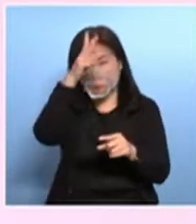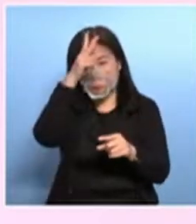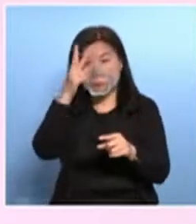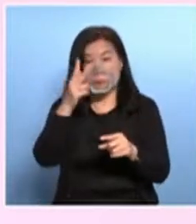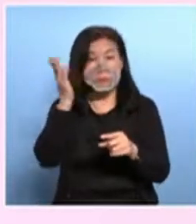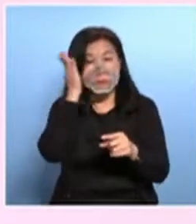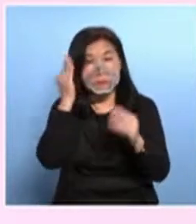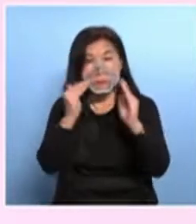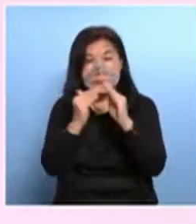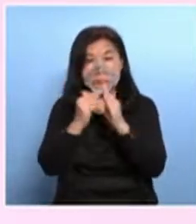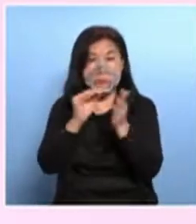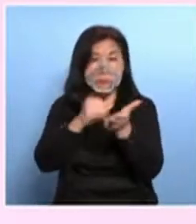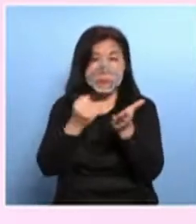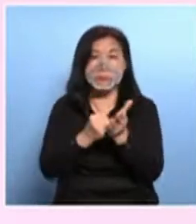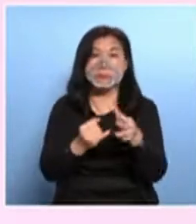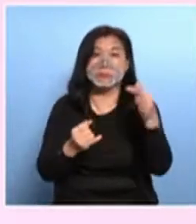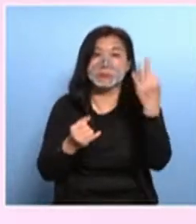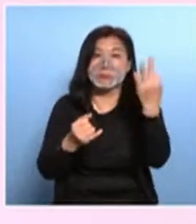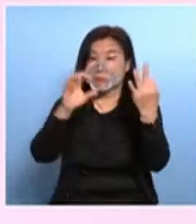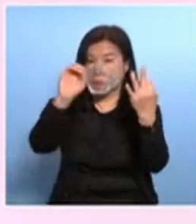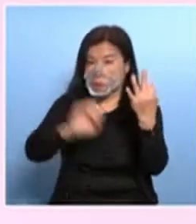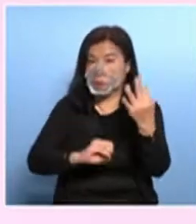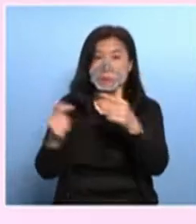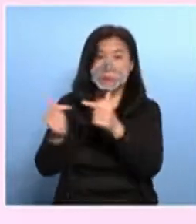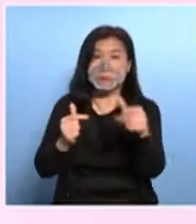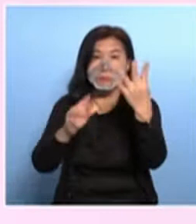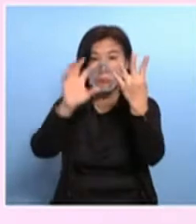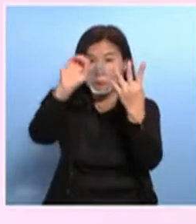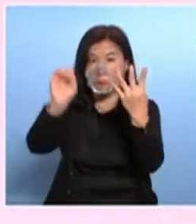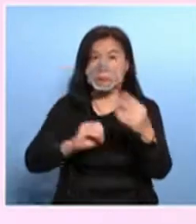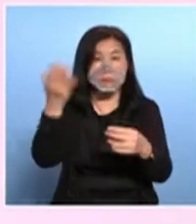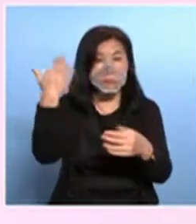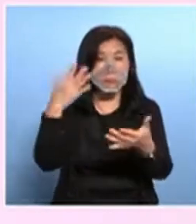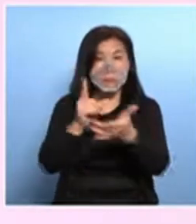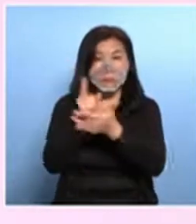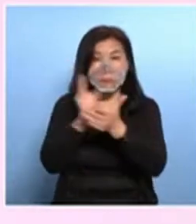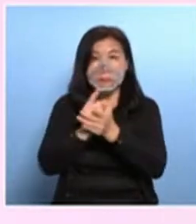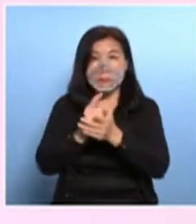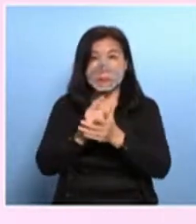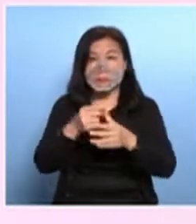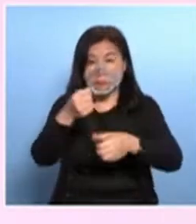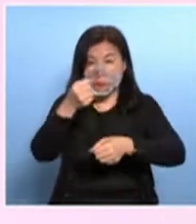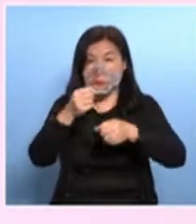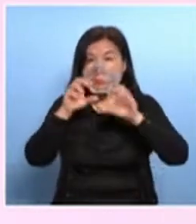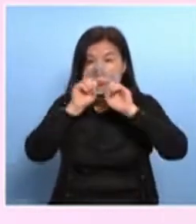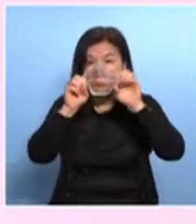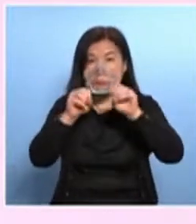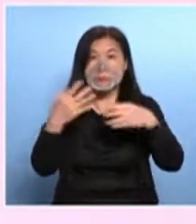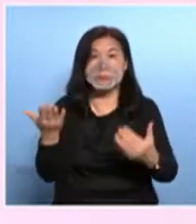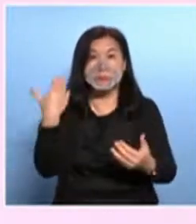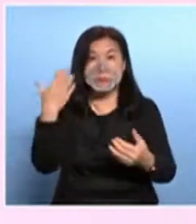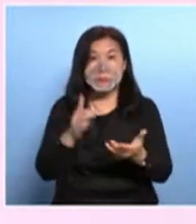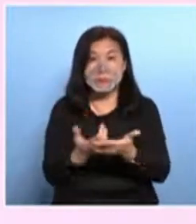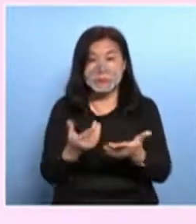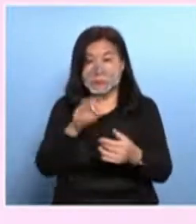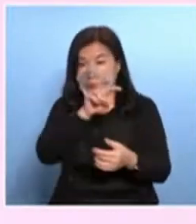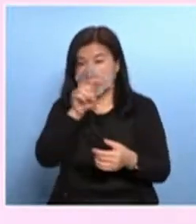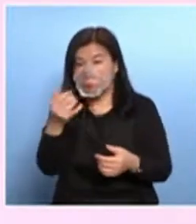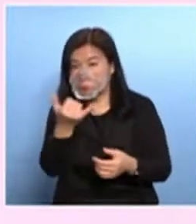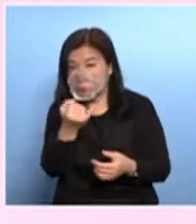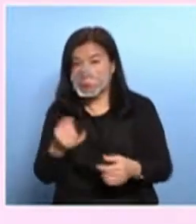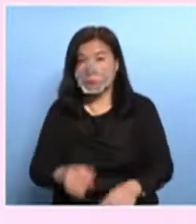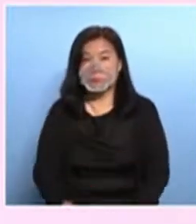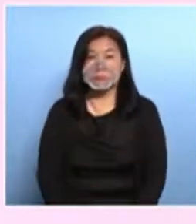rates accounts for about 3 to 4% of total government revenue. Last year, I announced in my budget a review of the rating